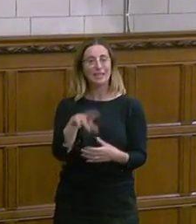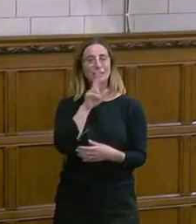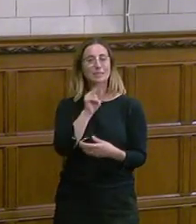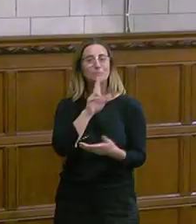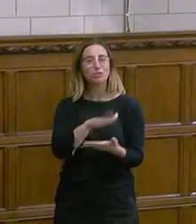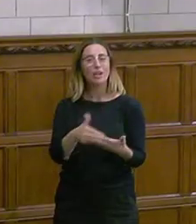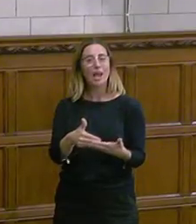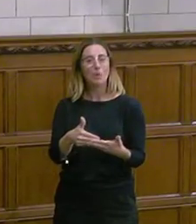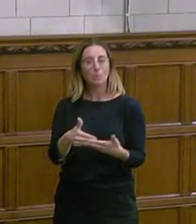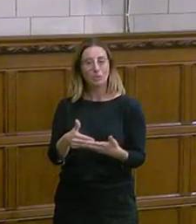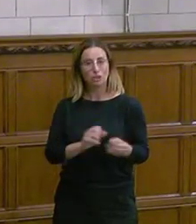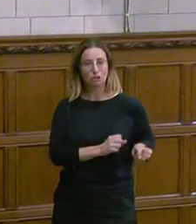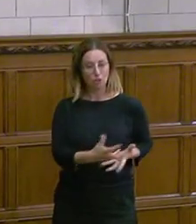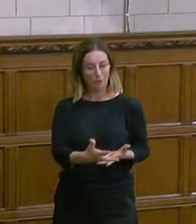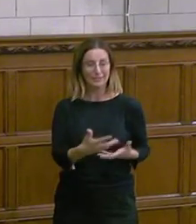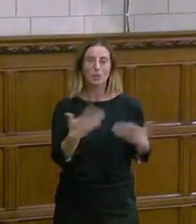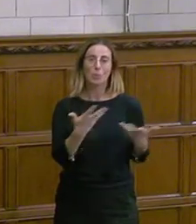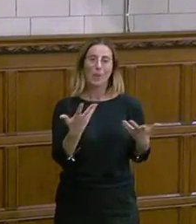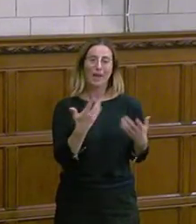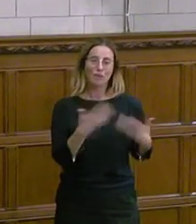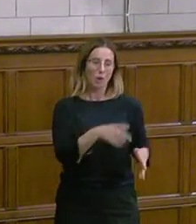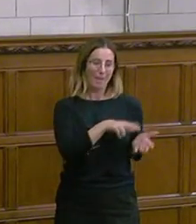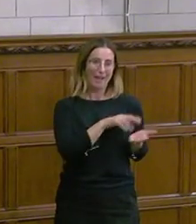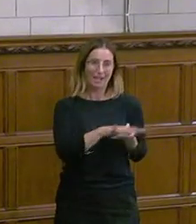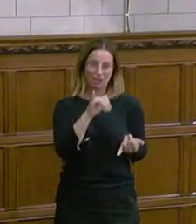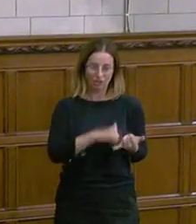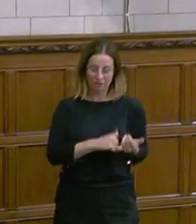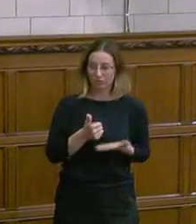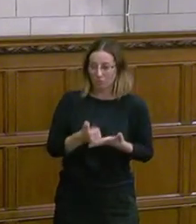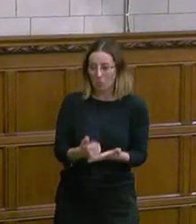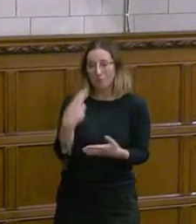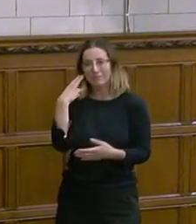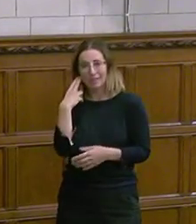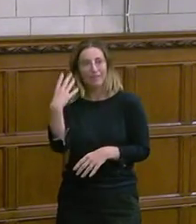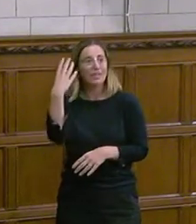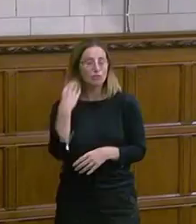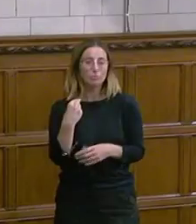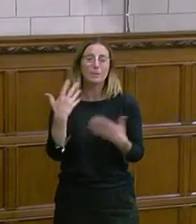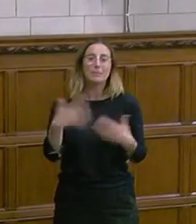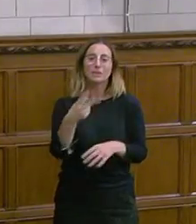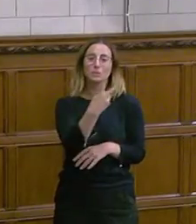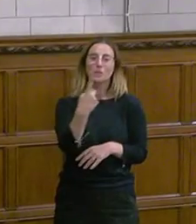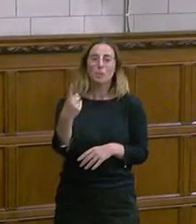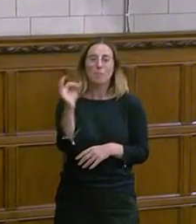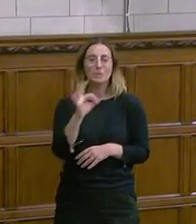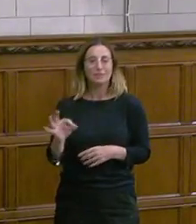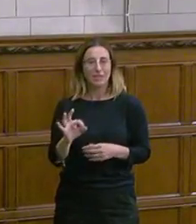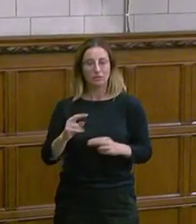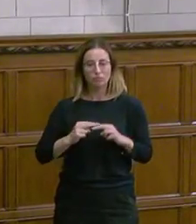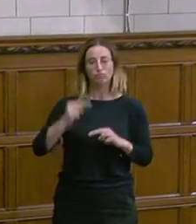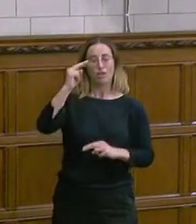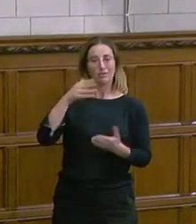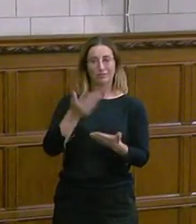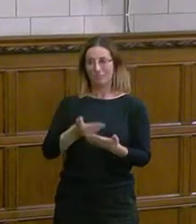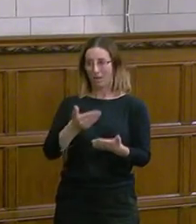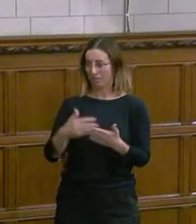services provided by the NHS, which support deaf and hearing impaired children, there has been a 21% rise in demand in the